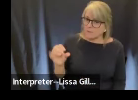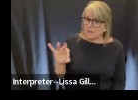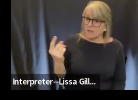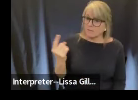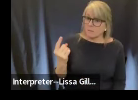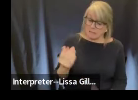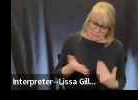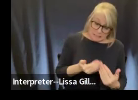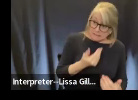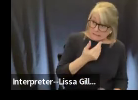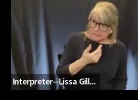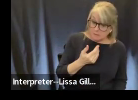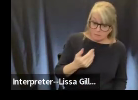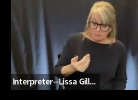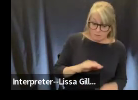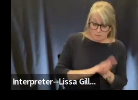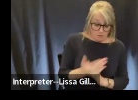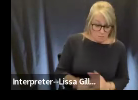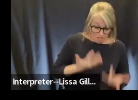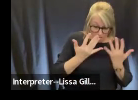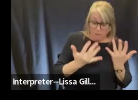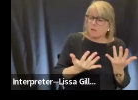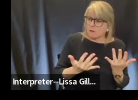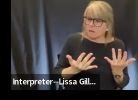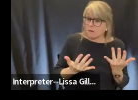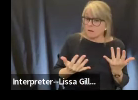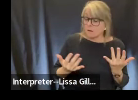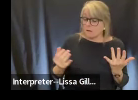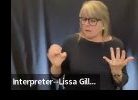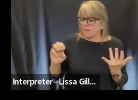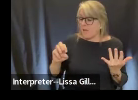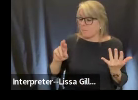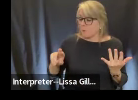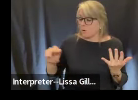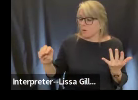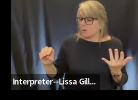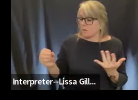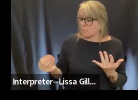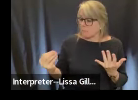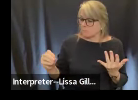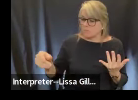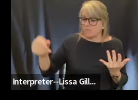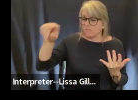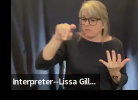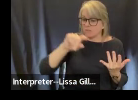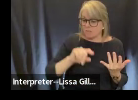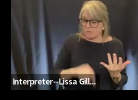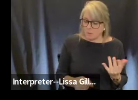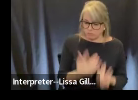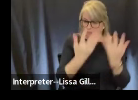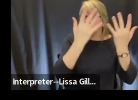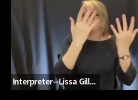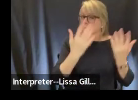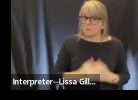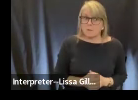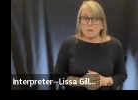catch very easily near that ember that comes down can catch to that, and then you've got a problem. At the same time, if that candle's